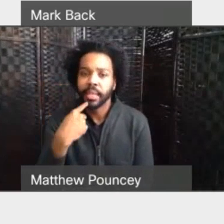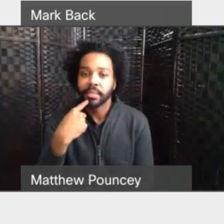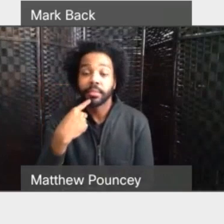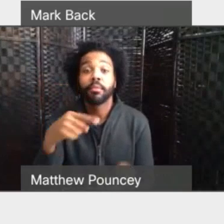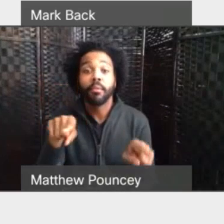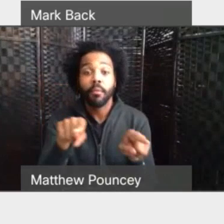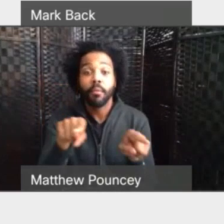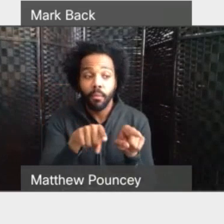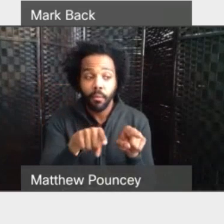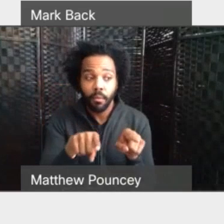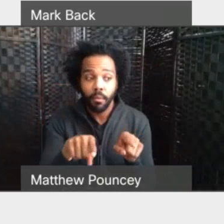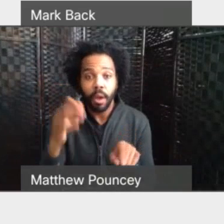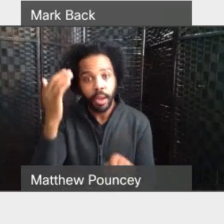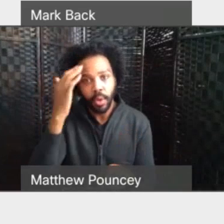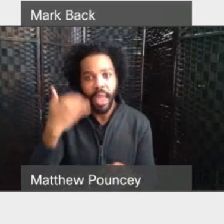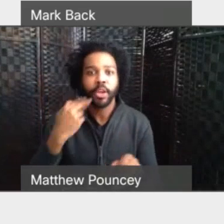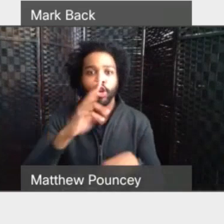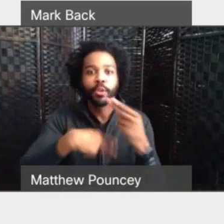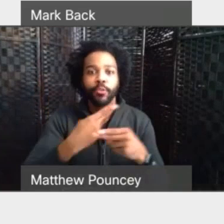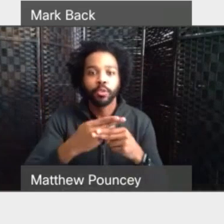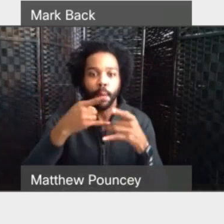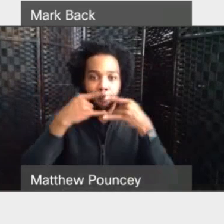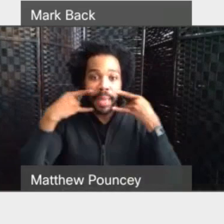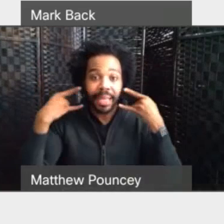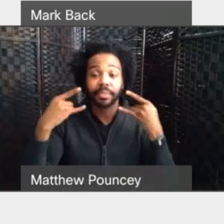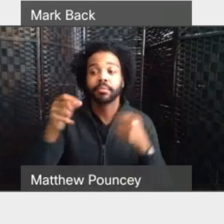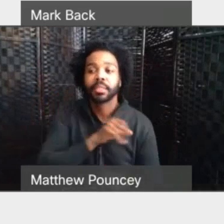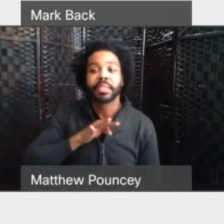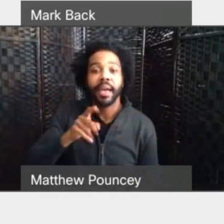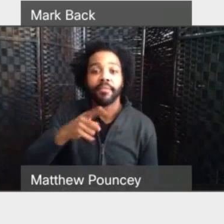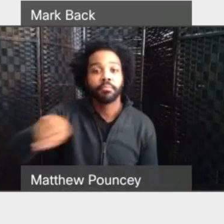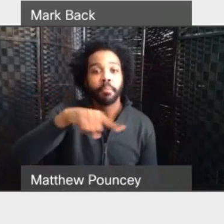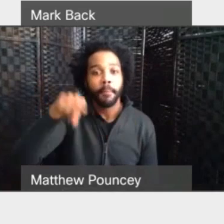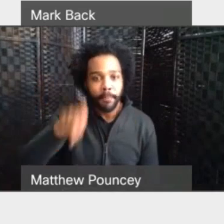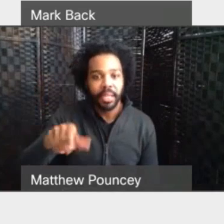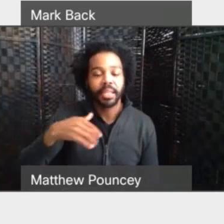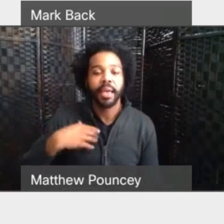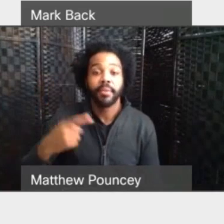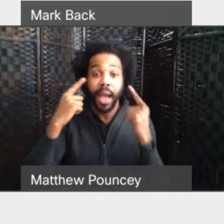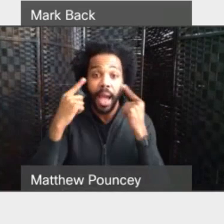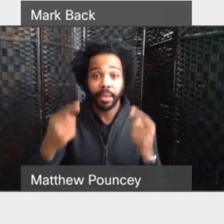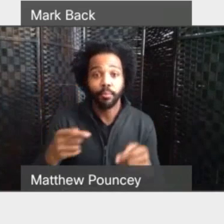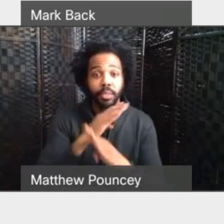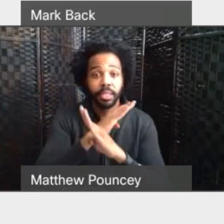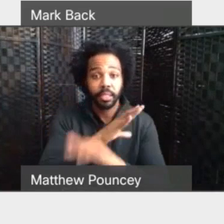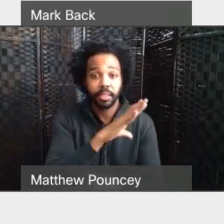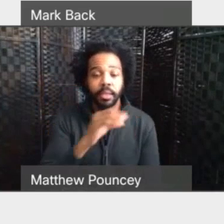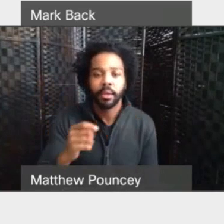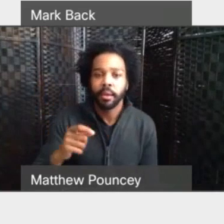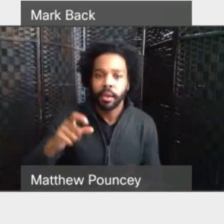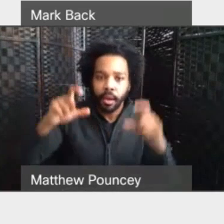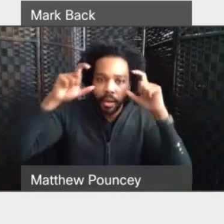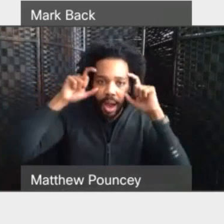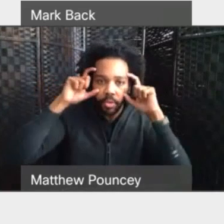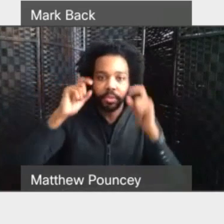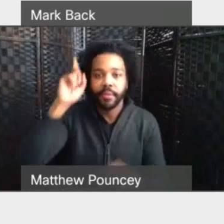to universal masking, staff must wear eye protection, goggles or face shields in care areas and any staff areas where